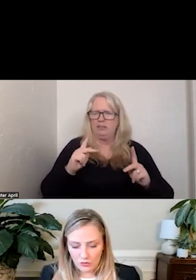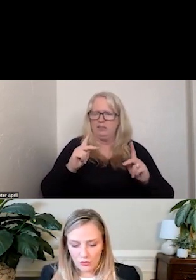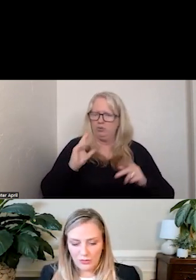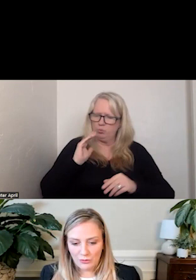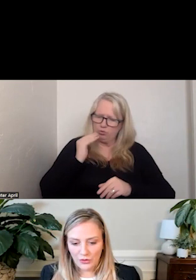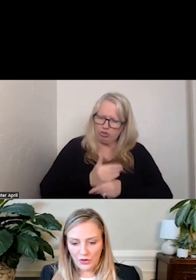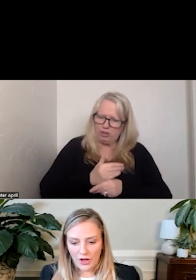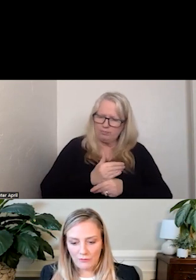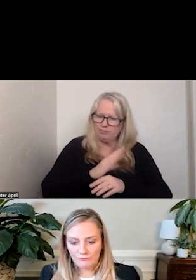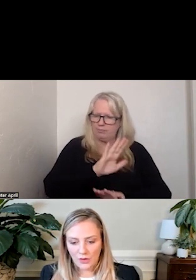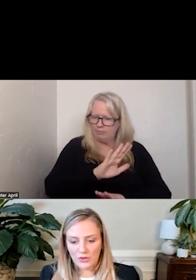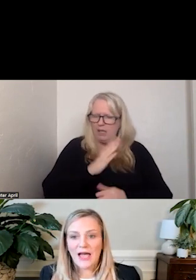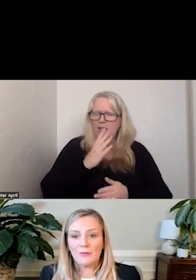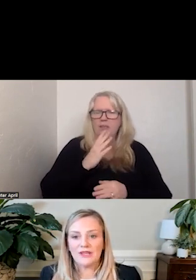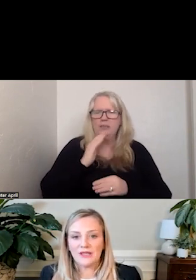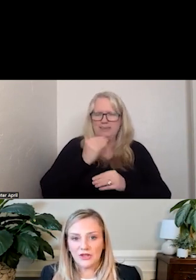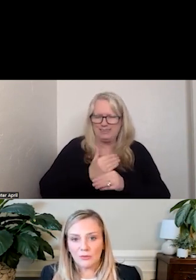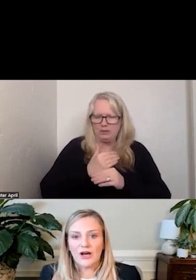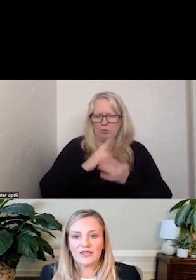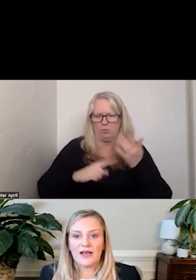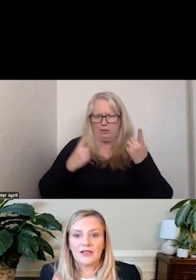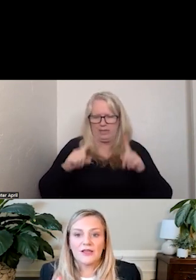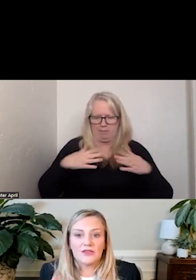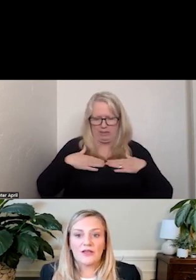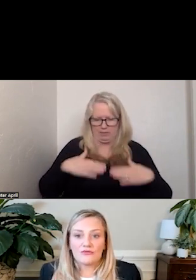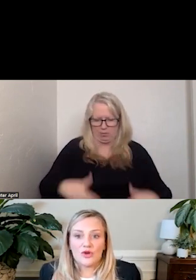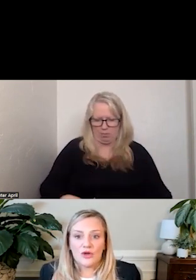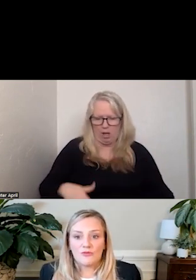down what people, what's happening in their body, that